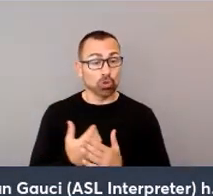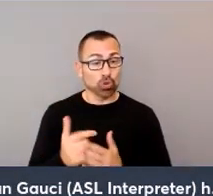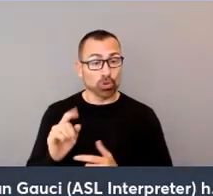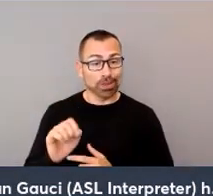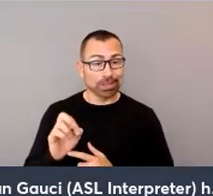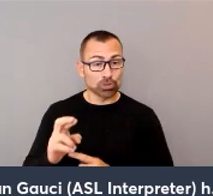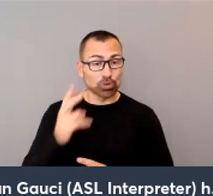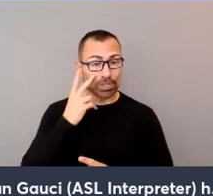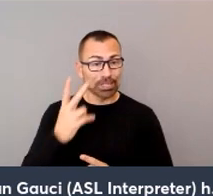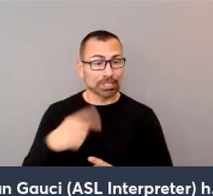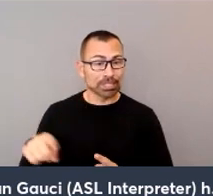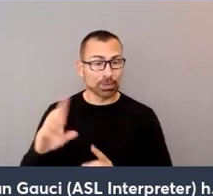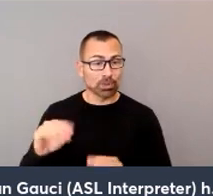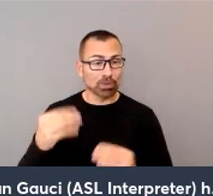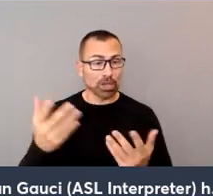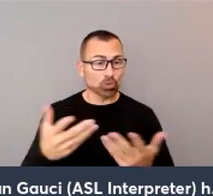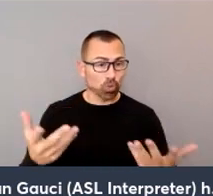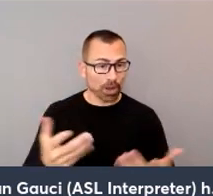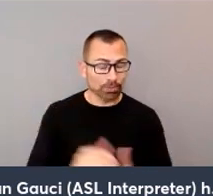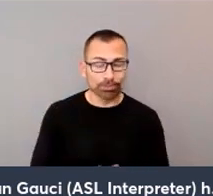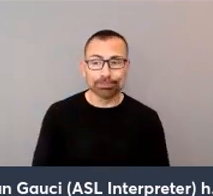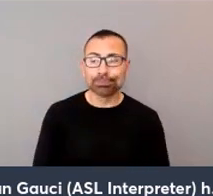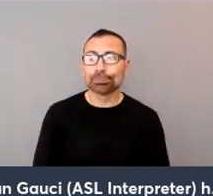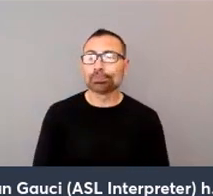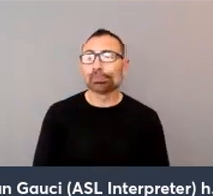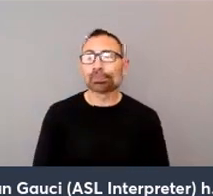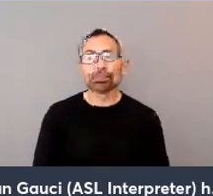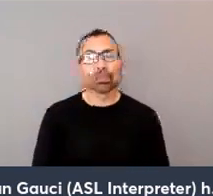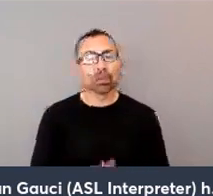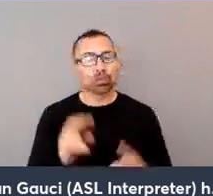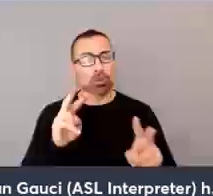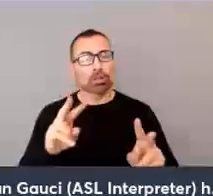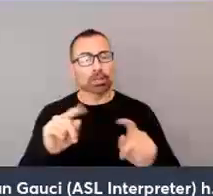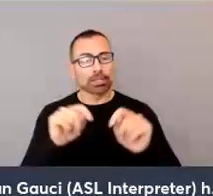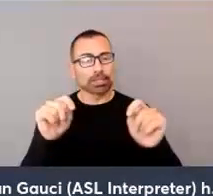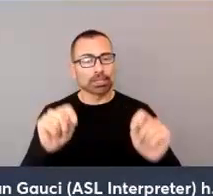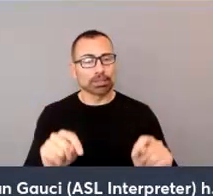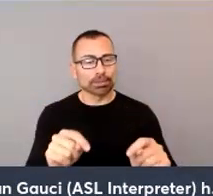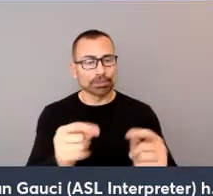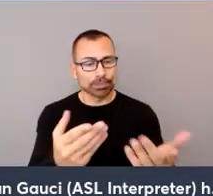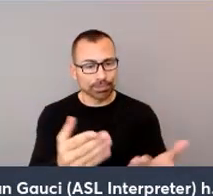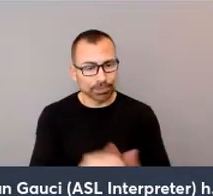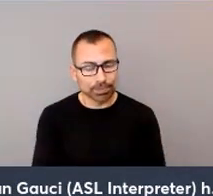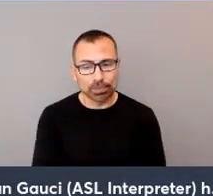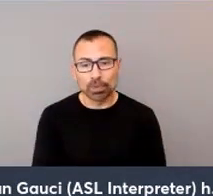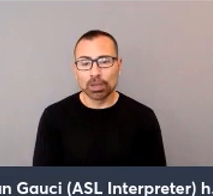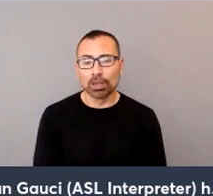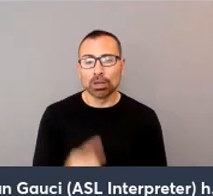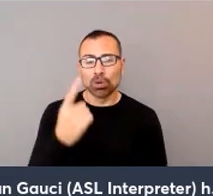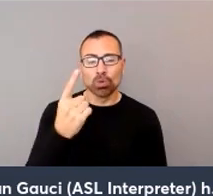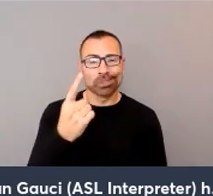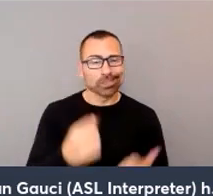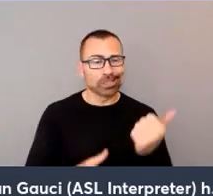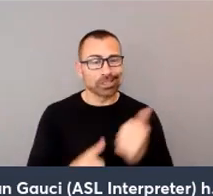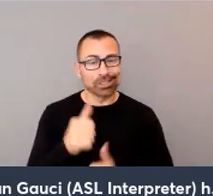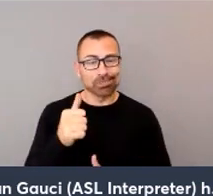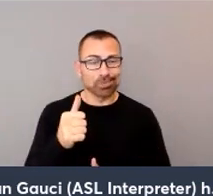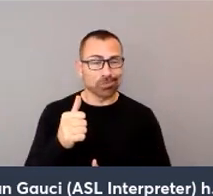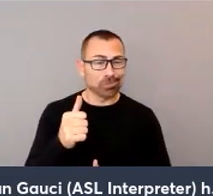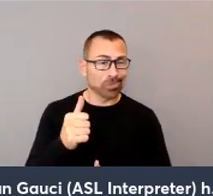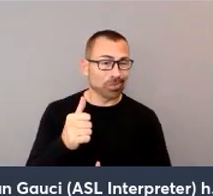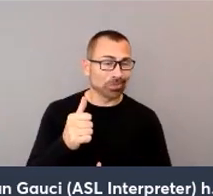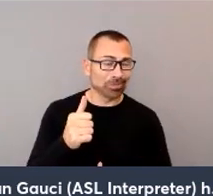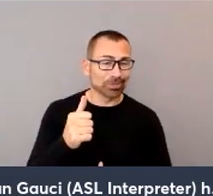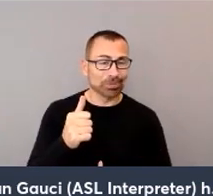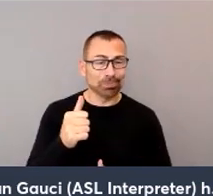customers. So we can take a look at this template. And so one of the most, perhaps most egregious examples is if we